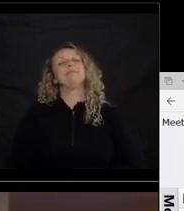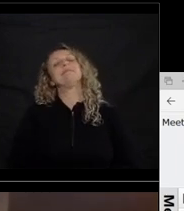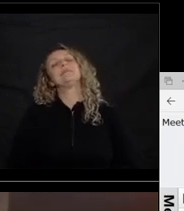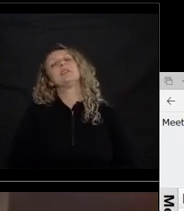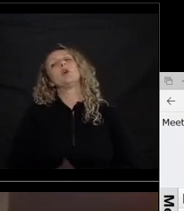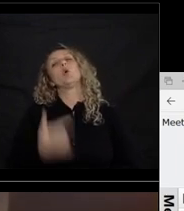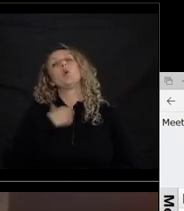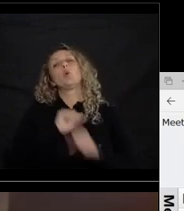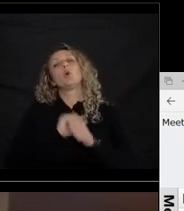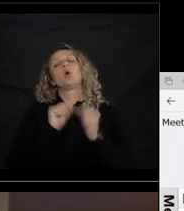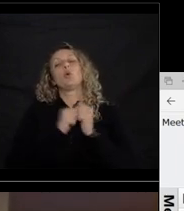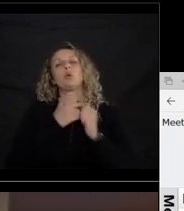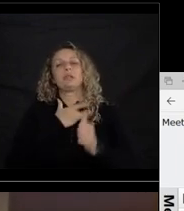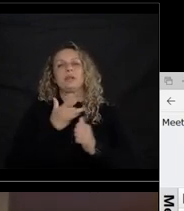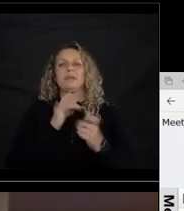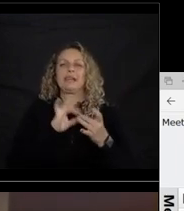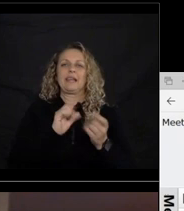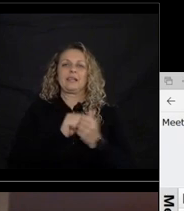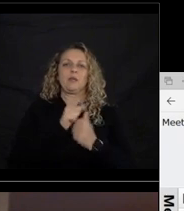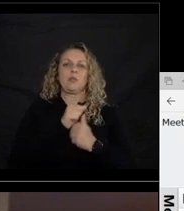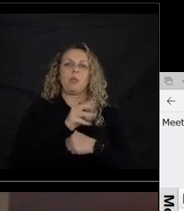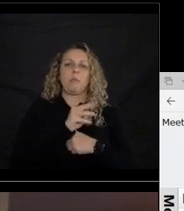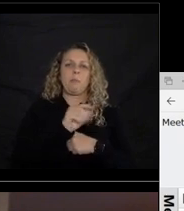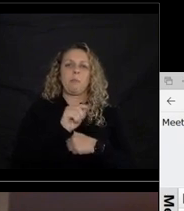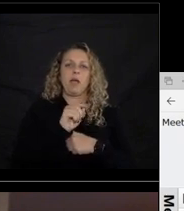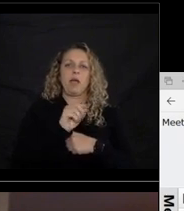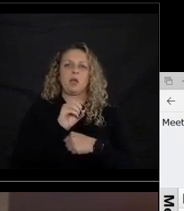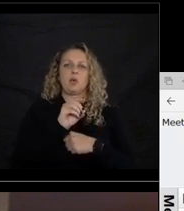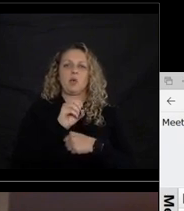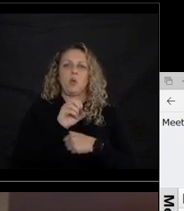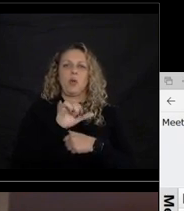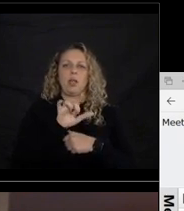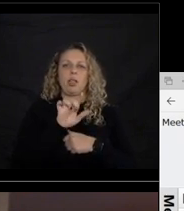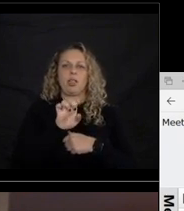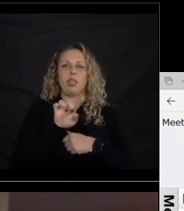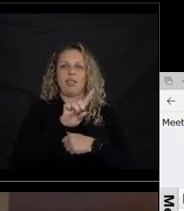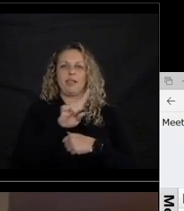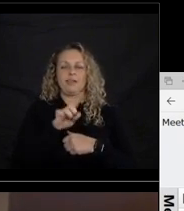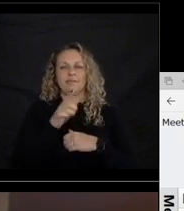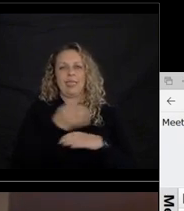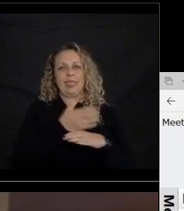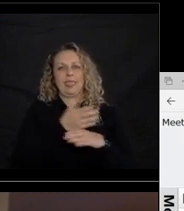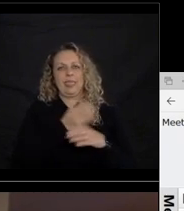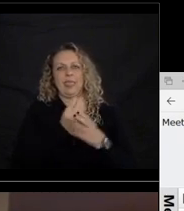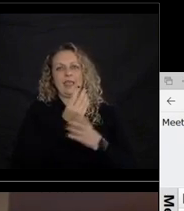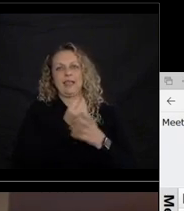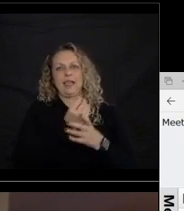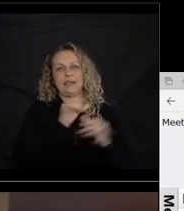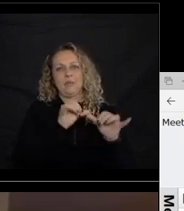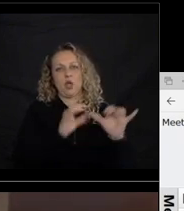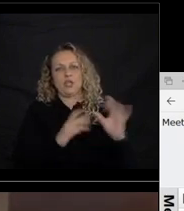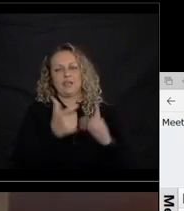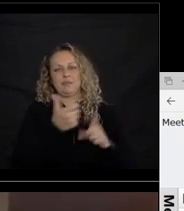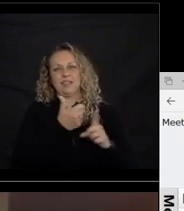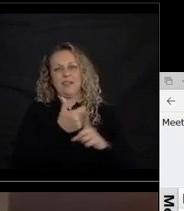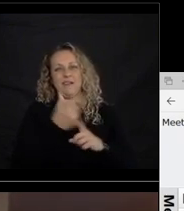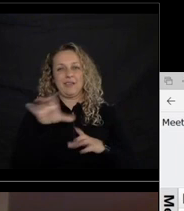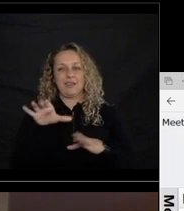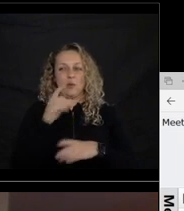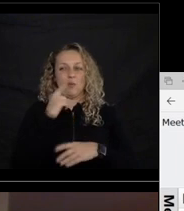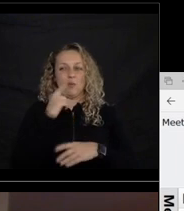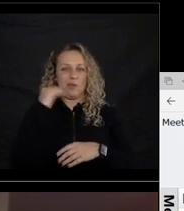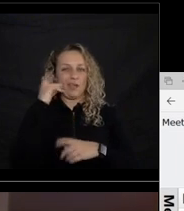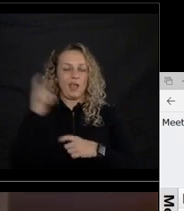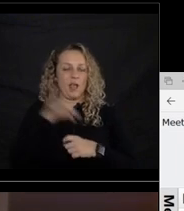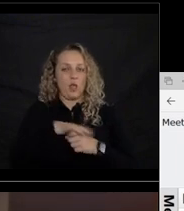we'll typically connect them with Matt Doyle, who is our landscape architect. And that's what he just did with the one resident. We